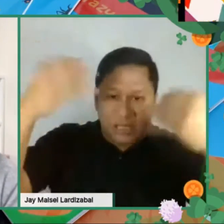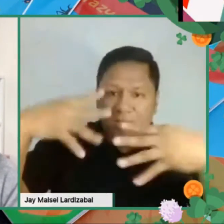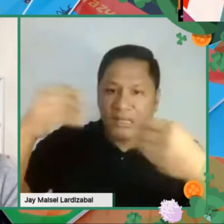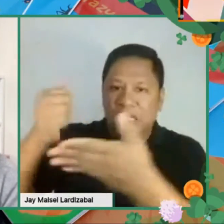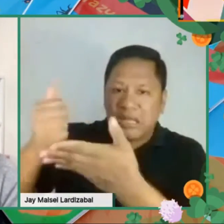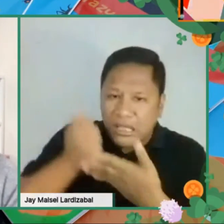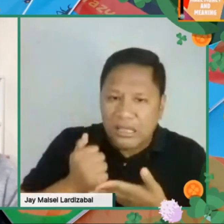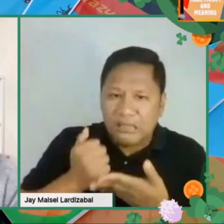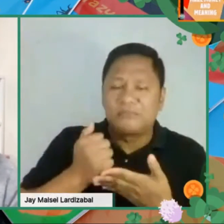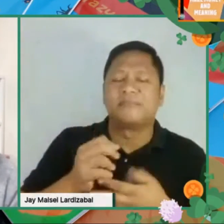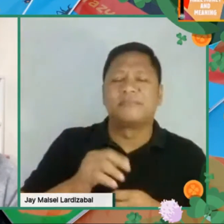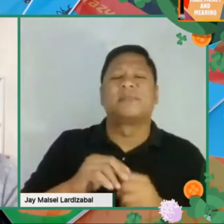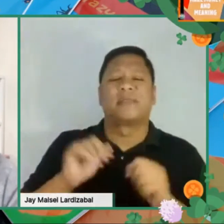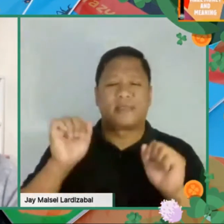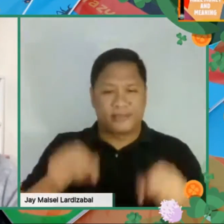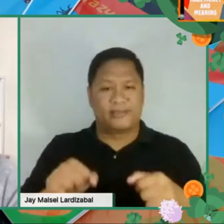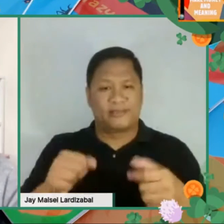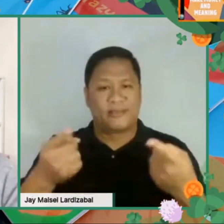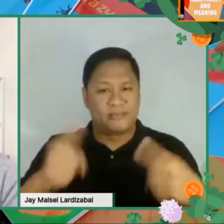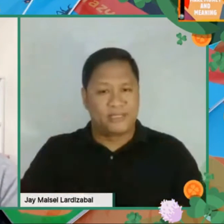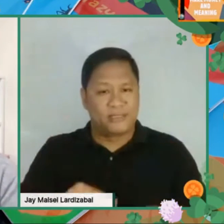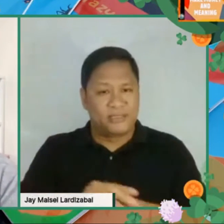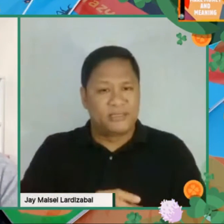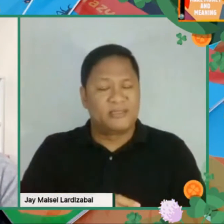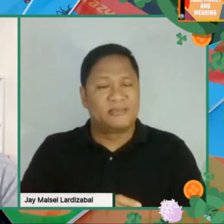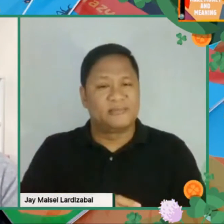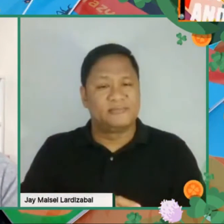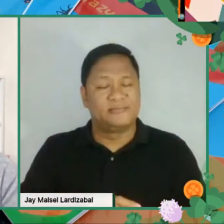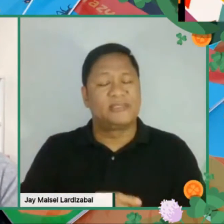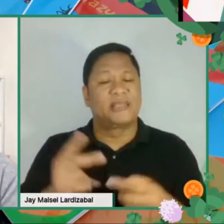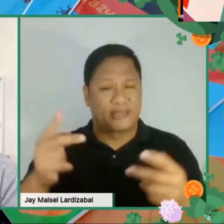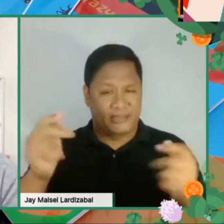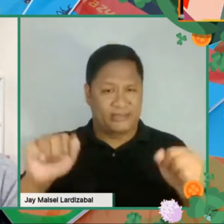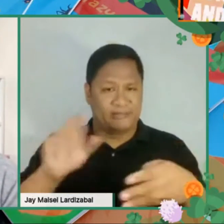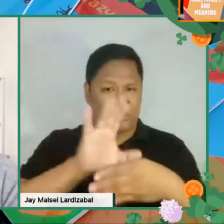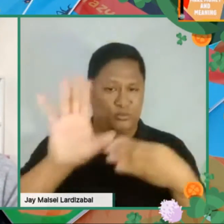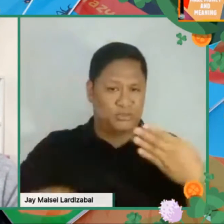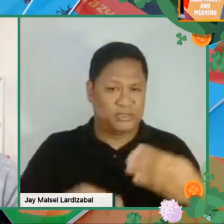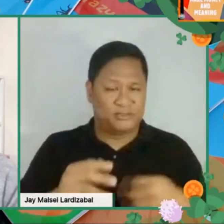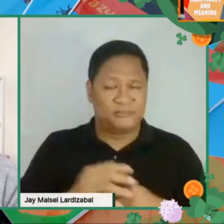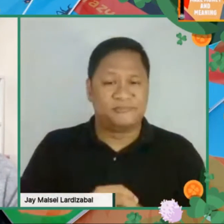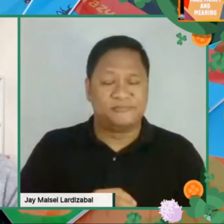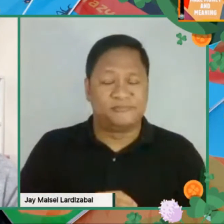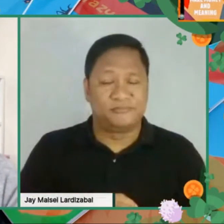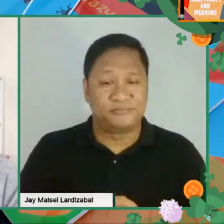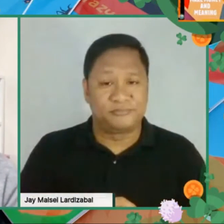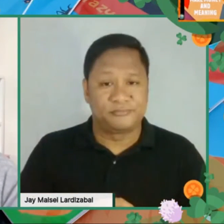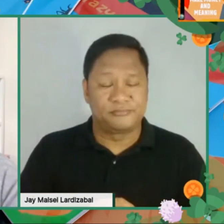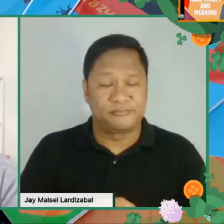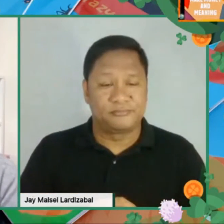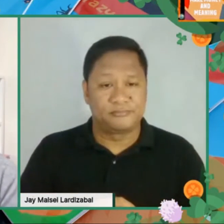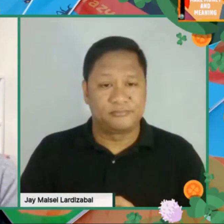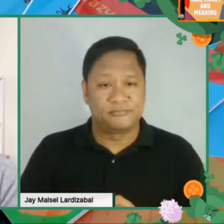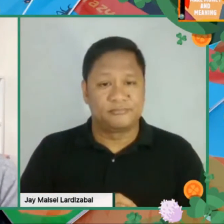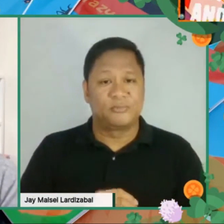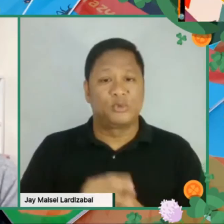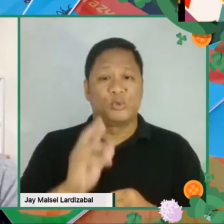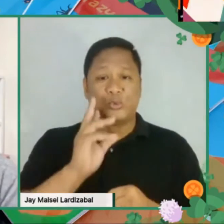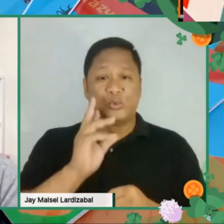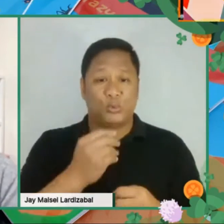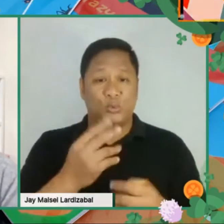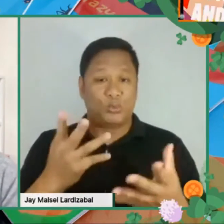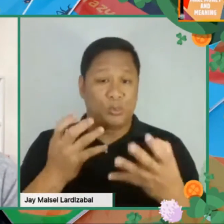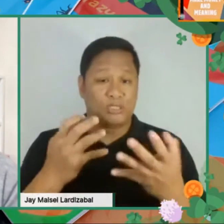yeah, I was able to get it done. Kaya, so yung mga gustong